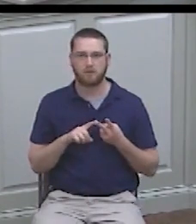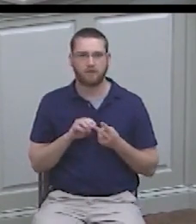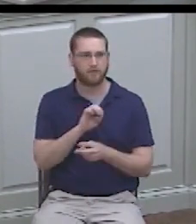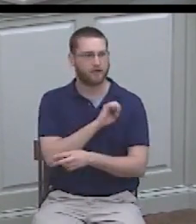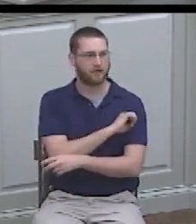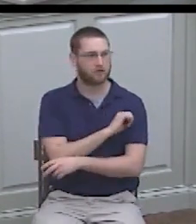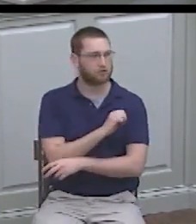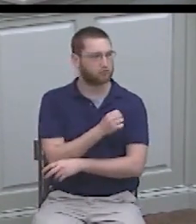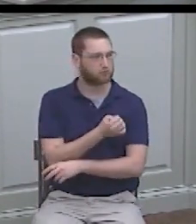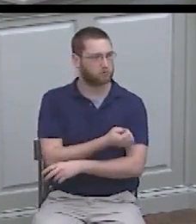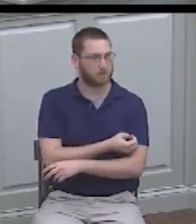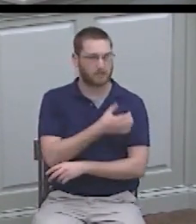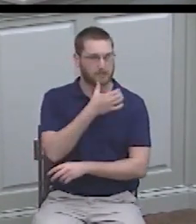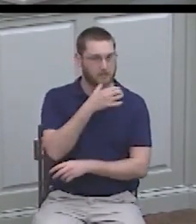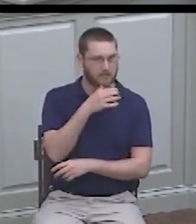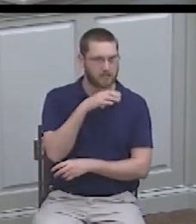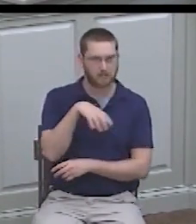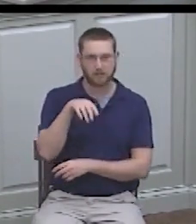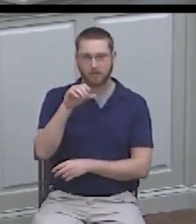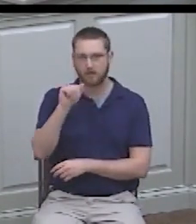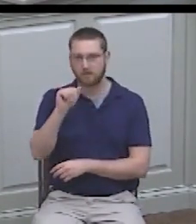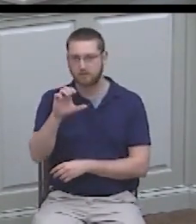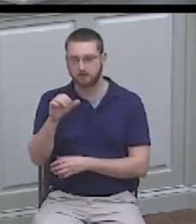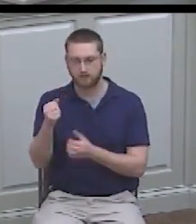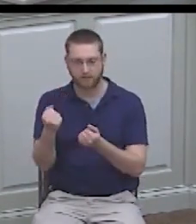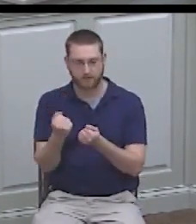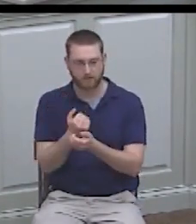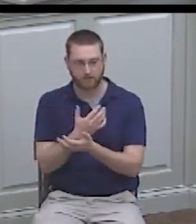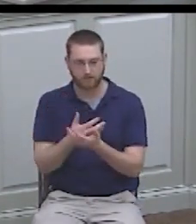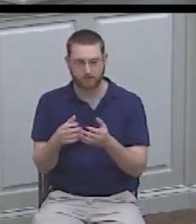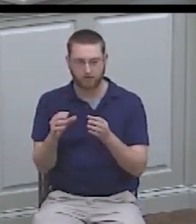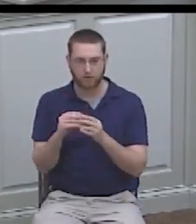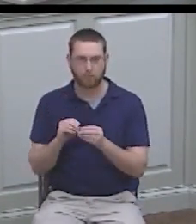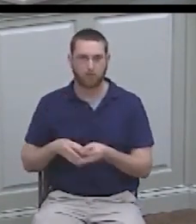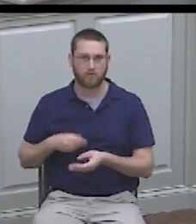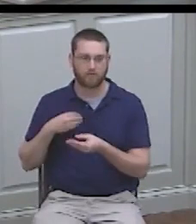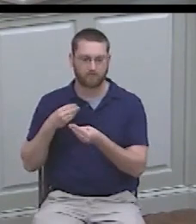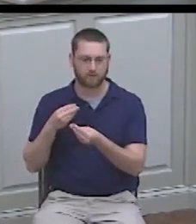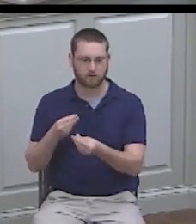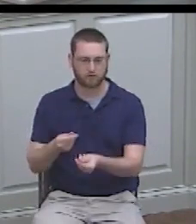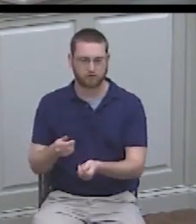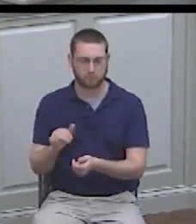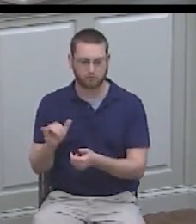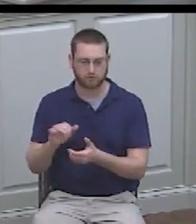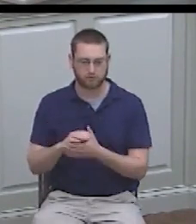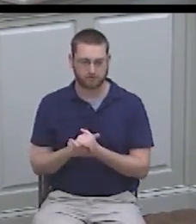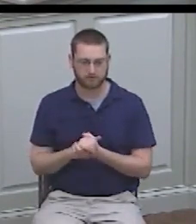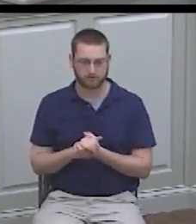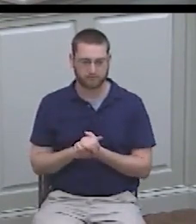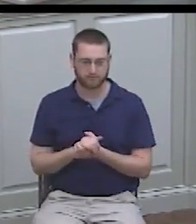energy, heat, air conditioning, etc., more efficient all the way around.